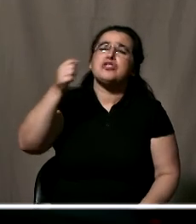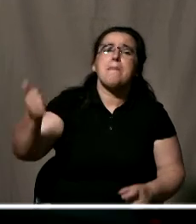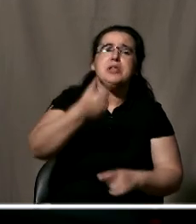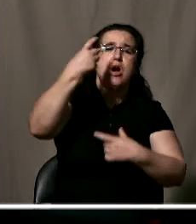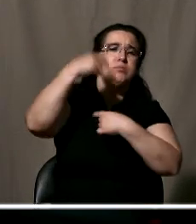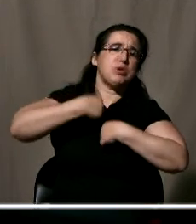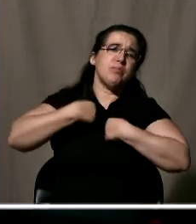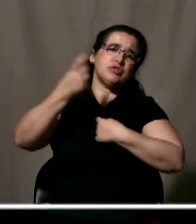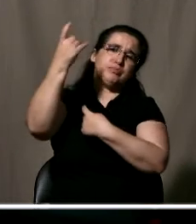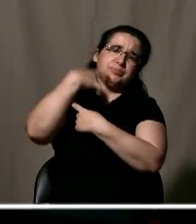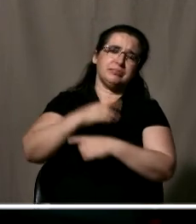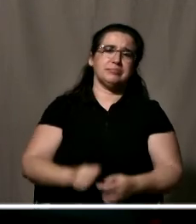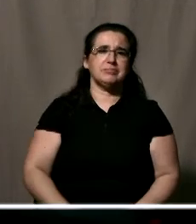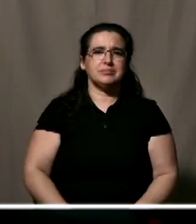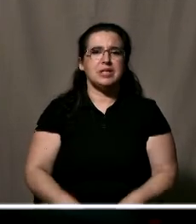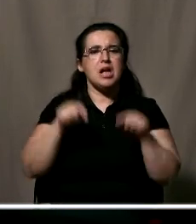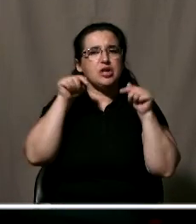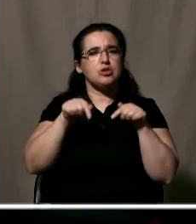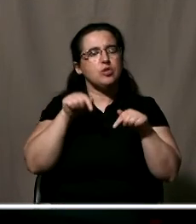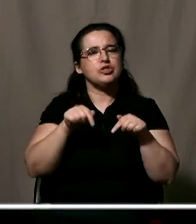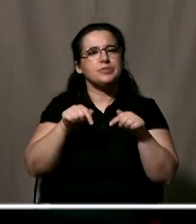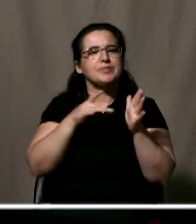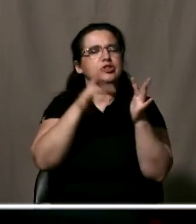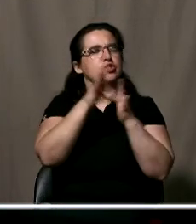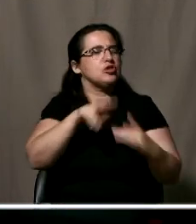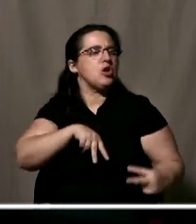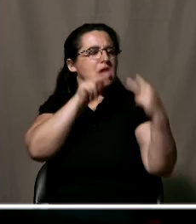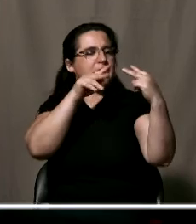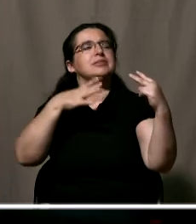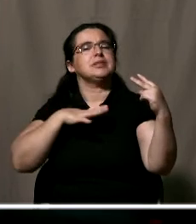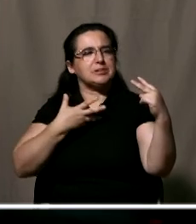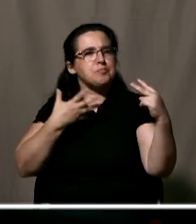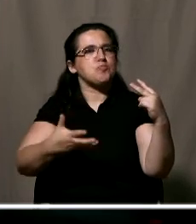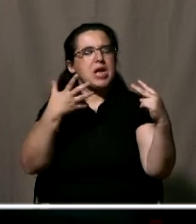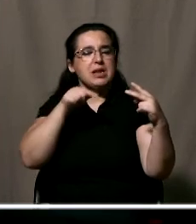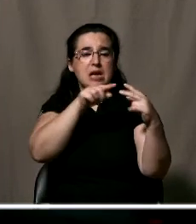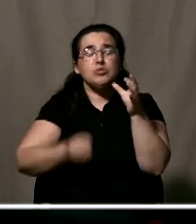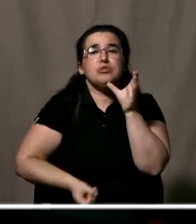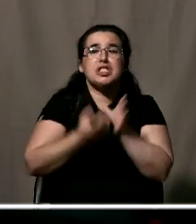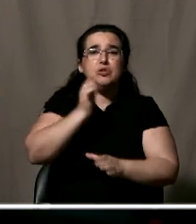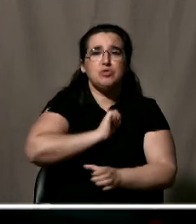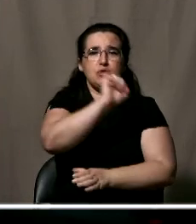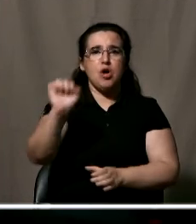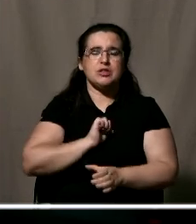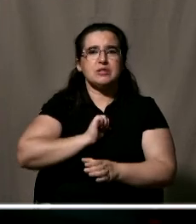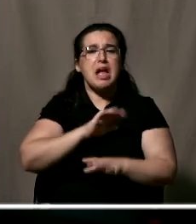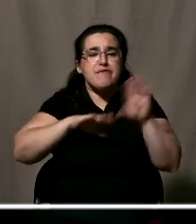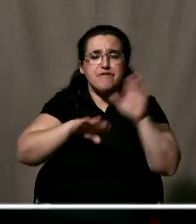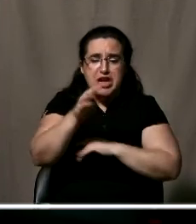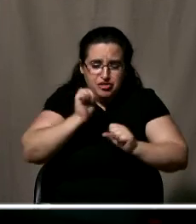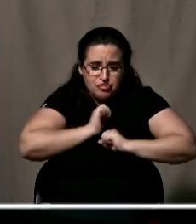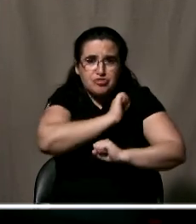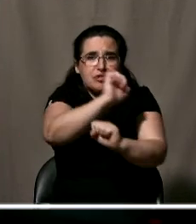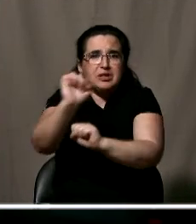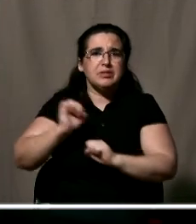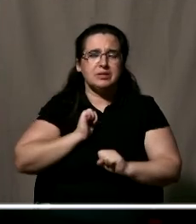próprios. And today, e hoje, we want to look to Jesus. Queremos olhar para Jesus. He is our creator. Ele é o nosso criador. The one that made us. Aquele que nos fez. The one that